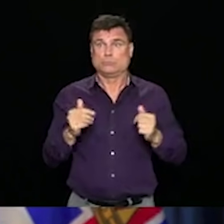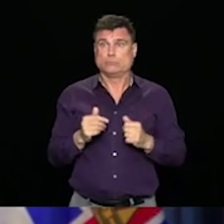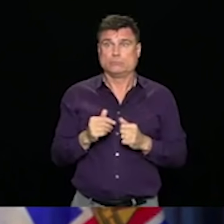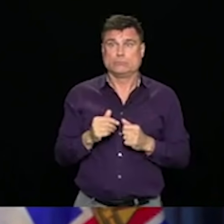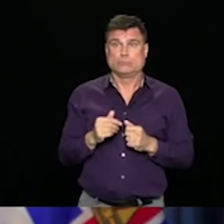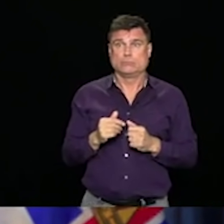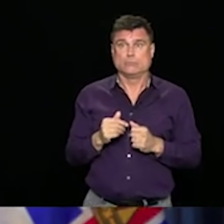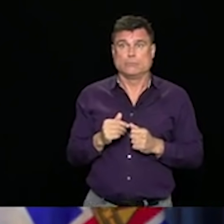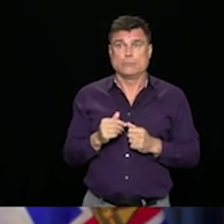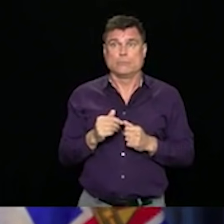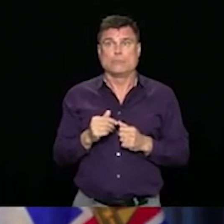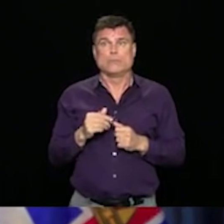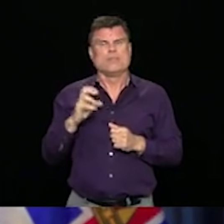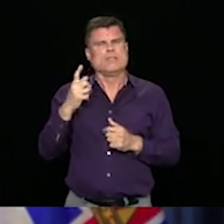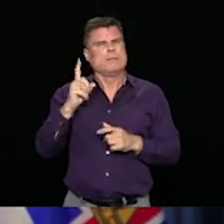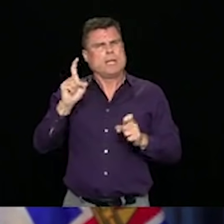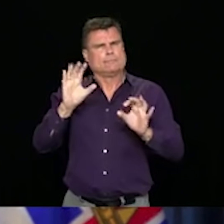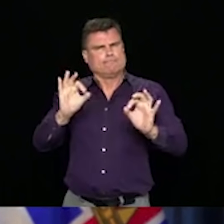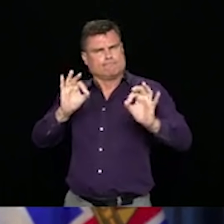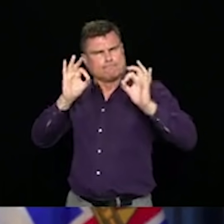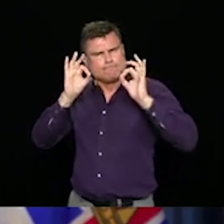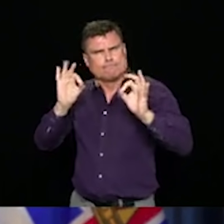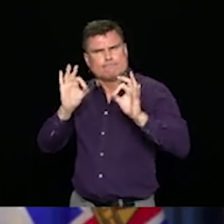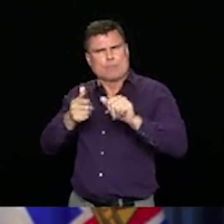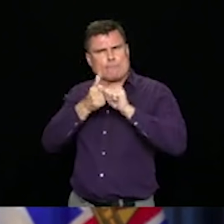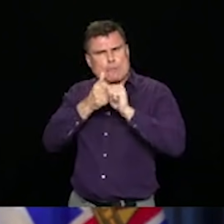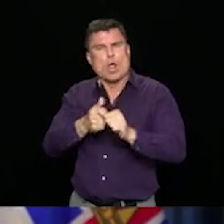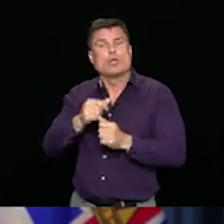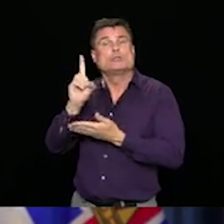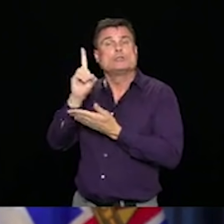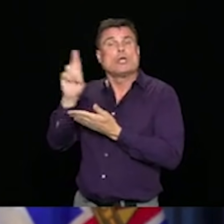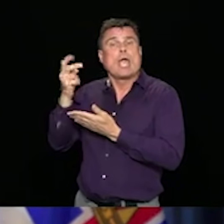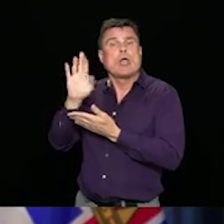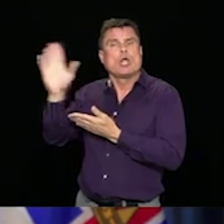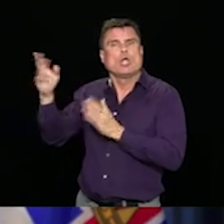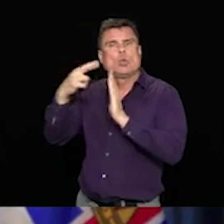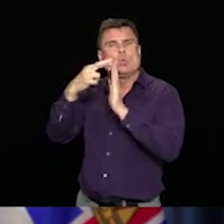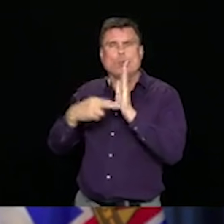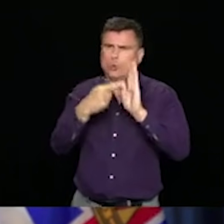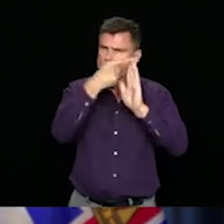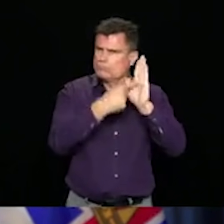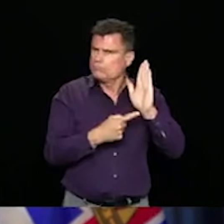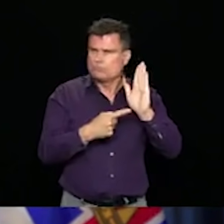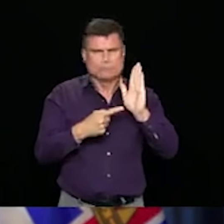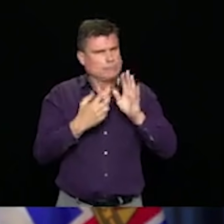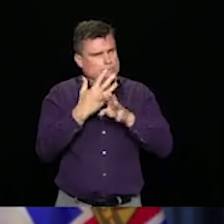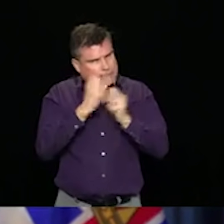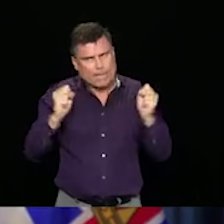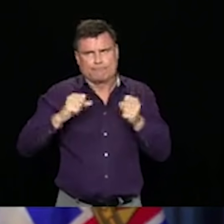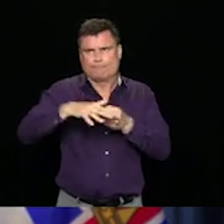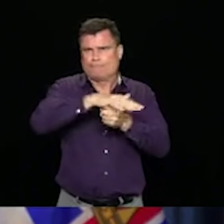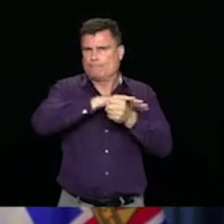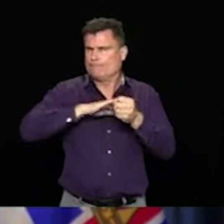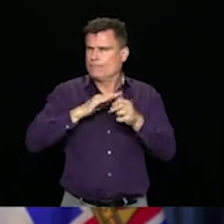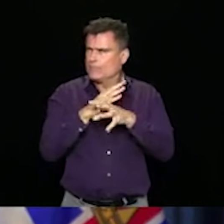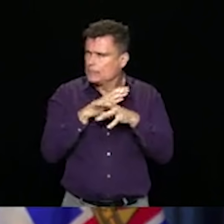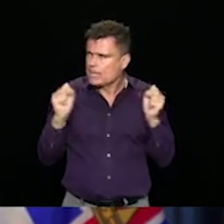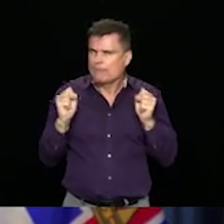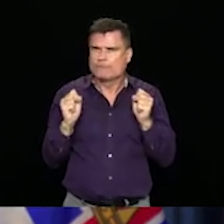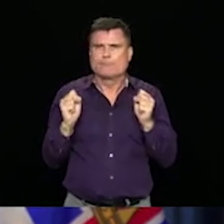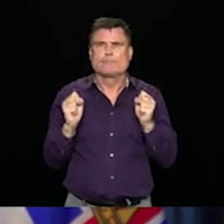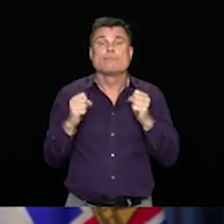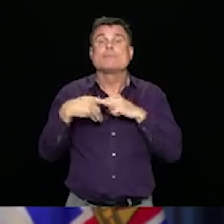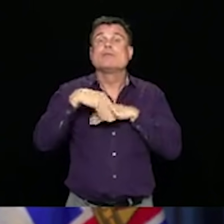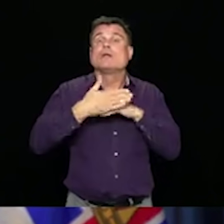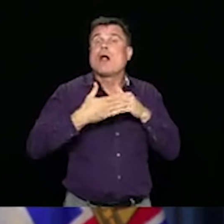stay 100% committed to what Dr. Henry and our medical health officers have asked us to do. A surge in new cases or a